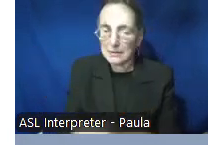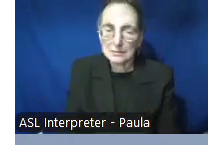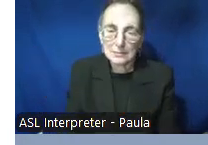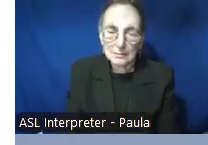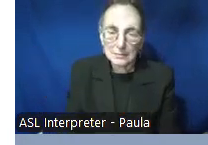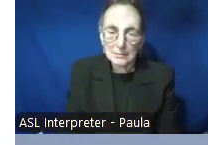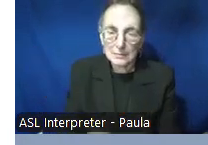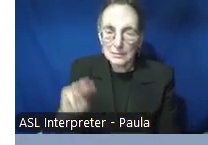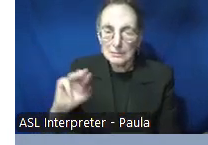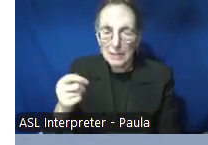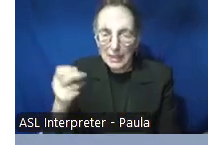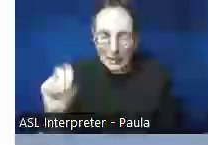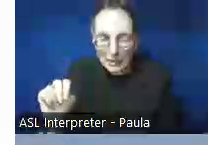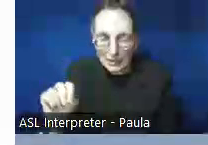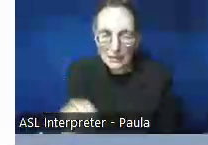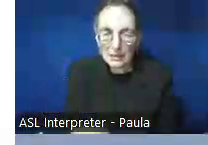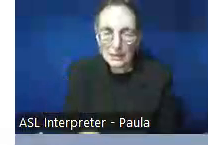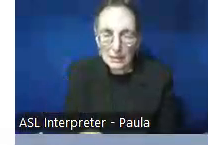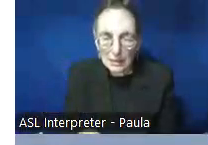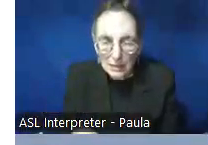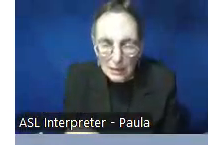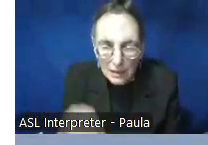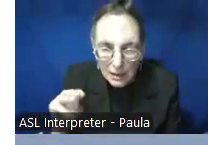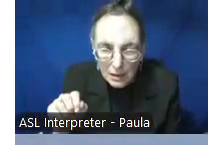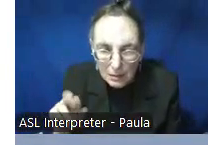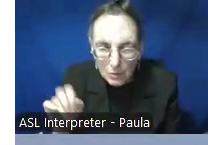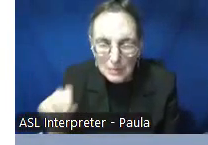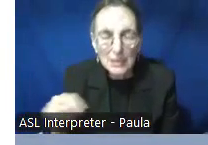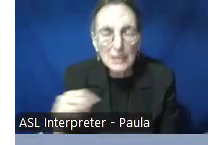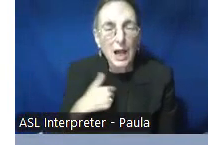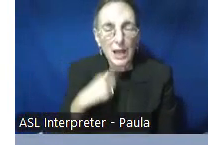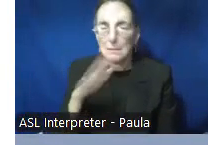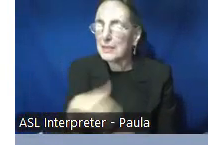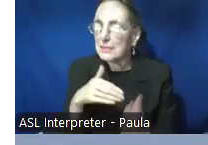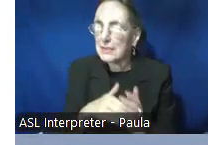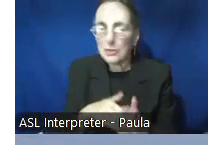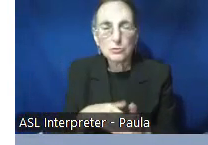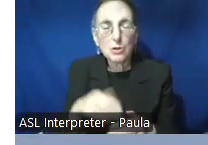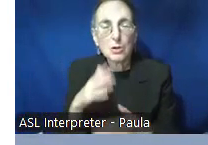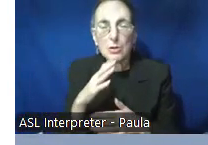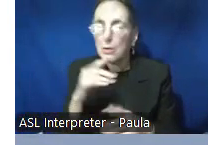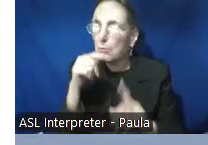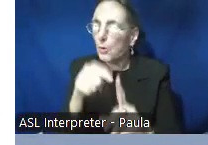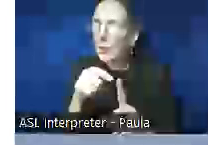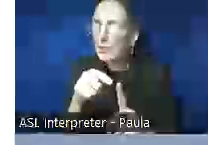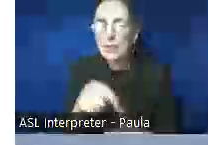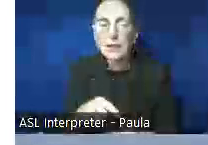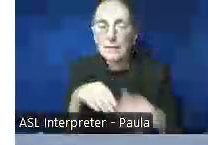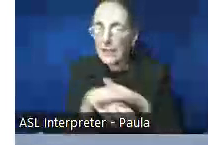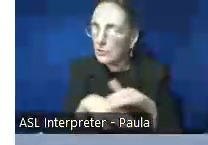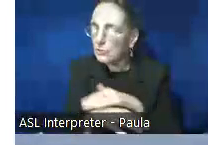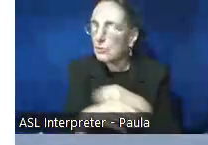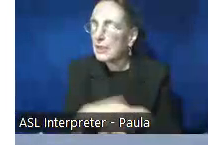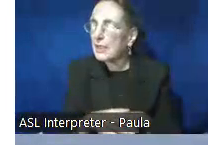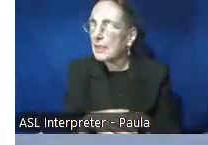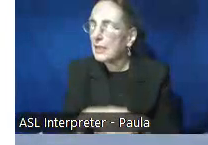slide. Great. Well, I'm Annette Morrison. I am the Central Point of Entry Senior Information Services and Caregiver